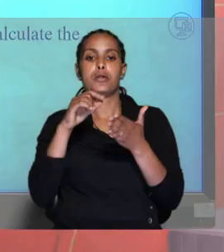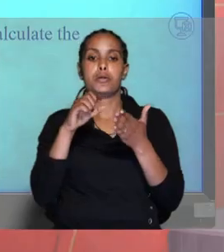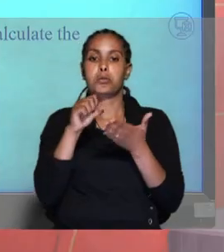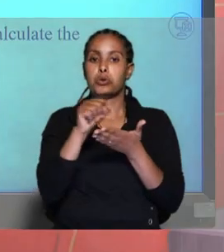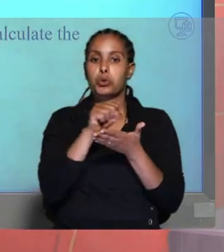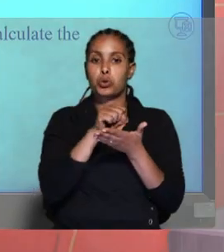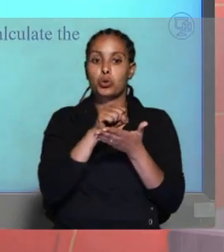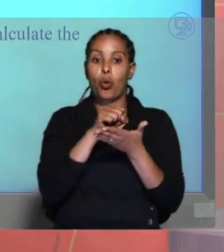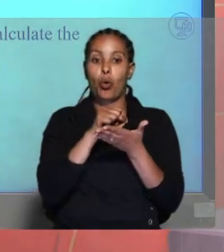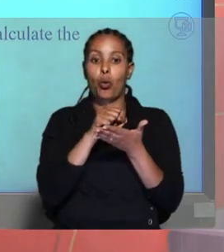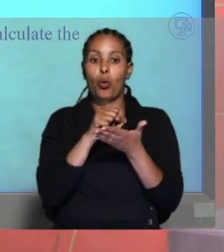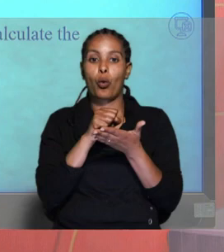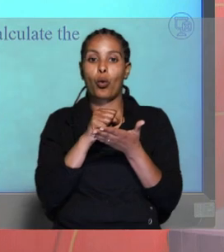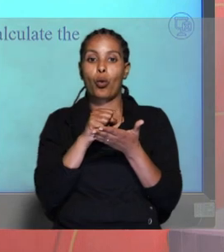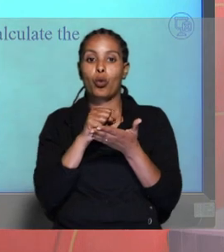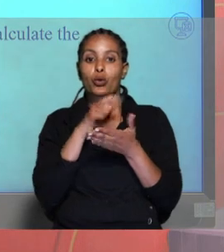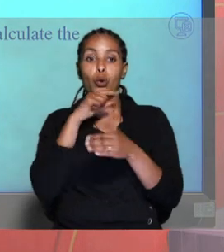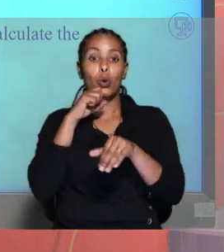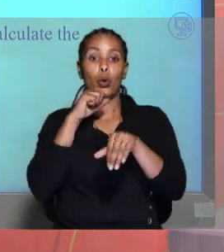the solute